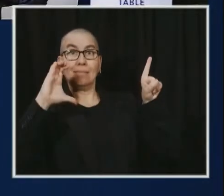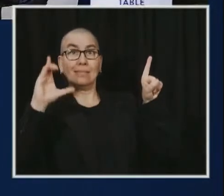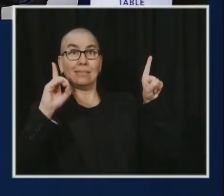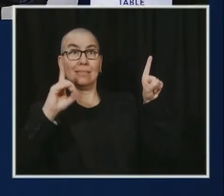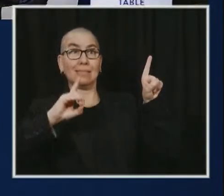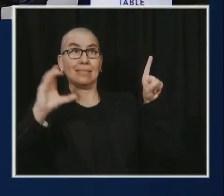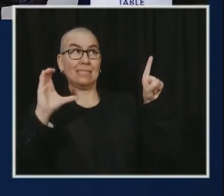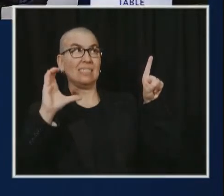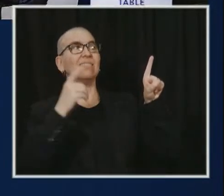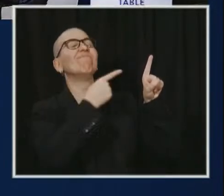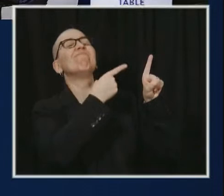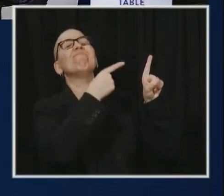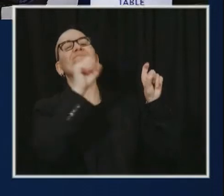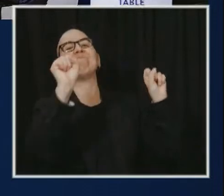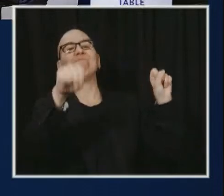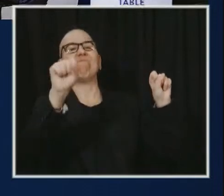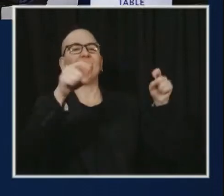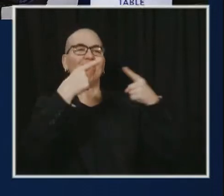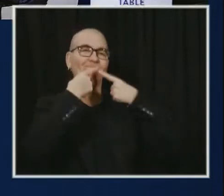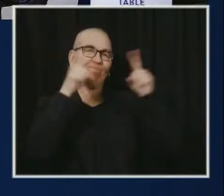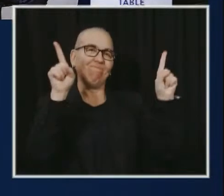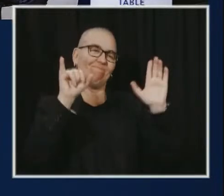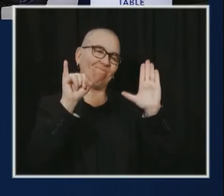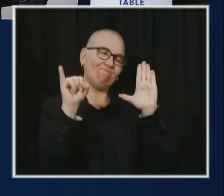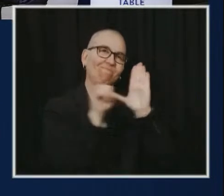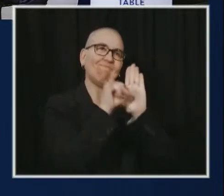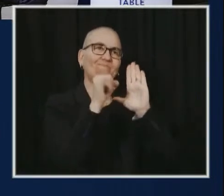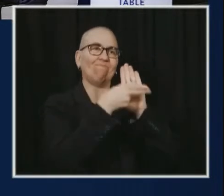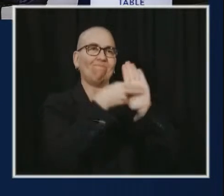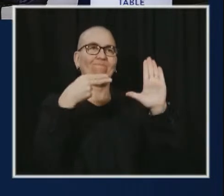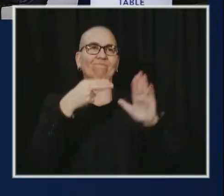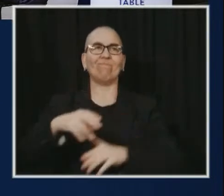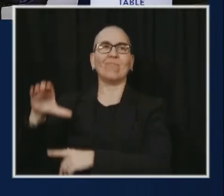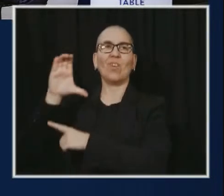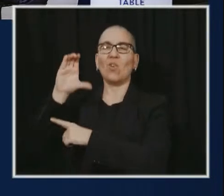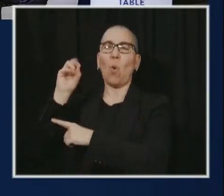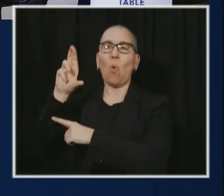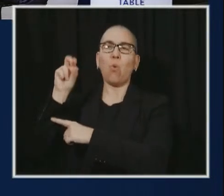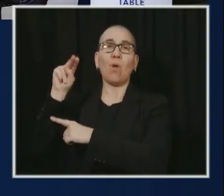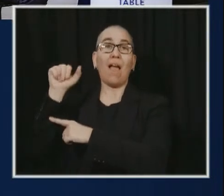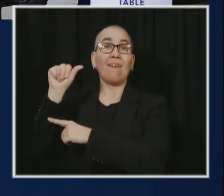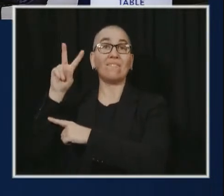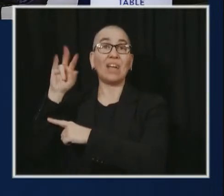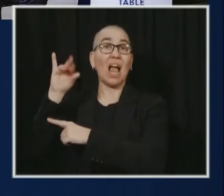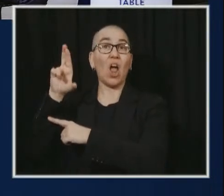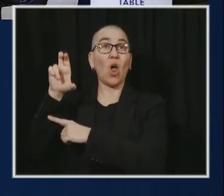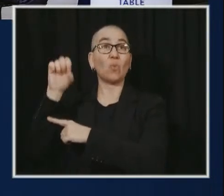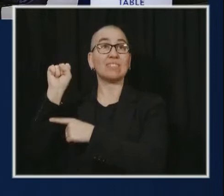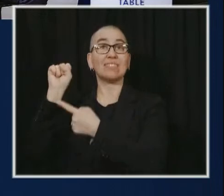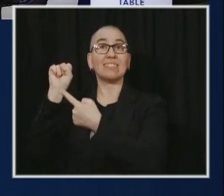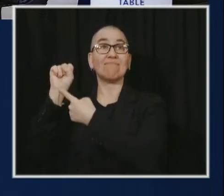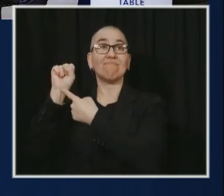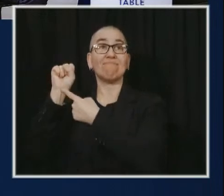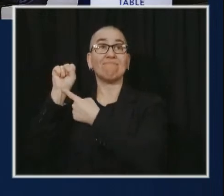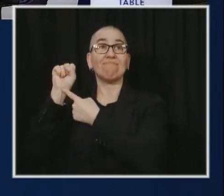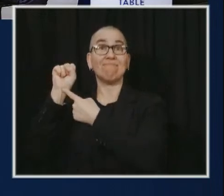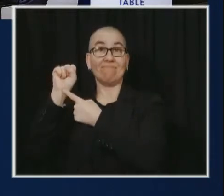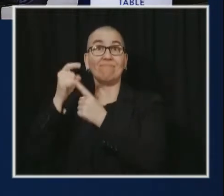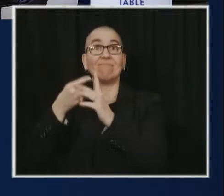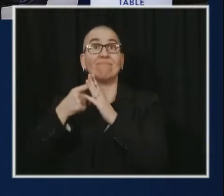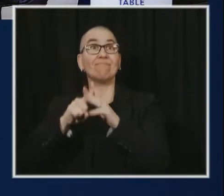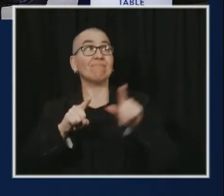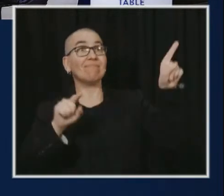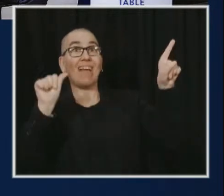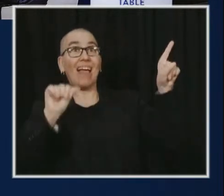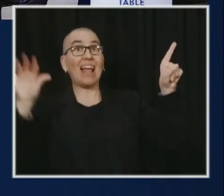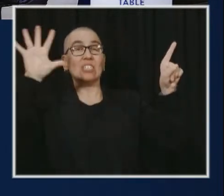new novel coronavirus that had shown up months before in Asia and then, of course, in Europe. Here in Minnesota, it was